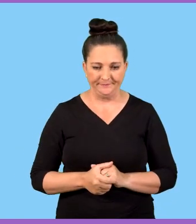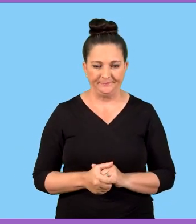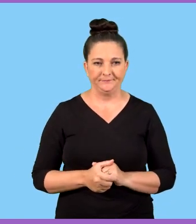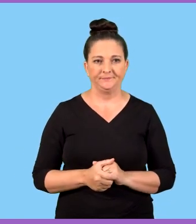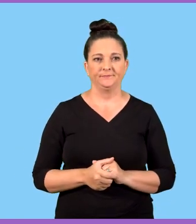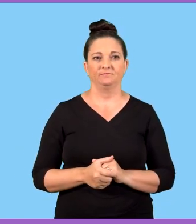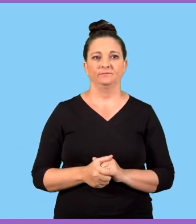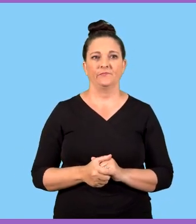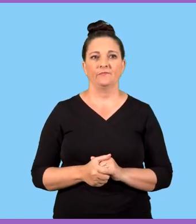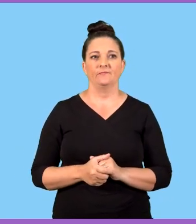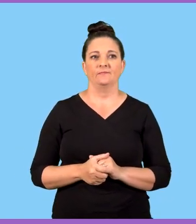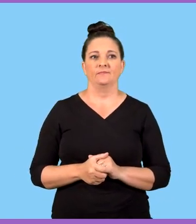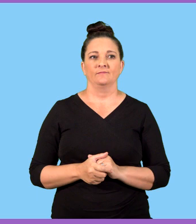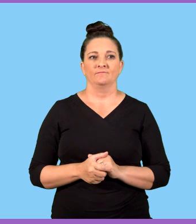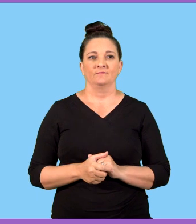that.